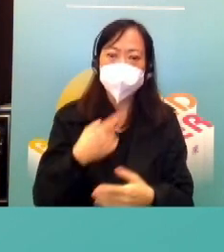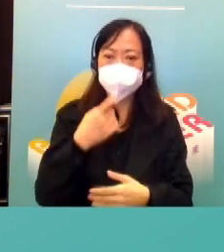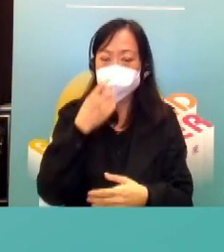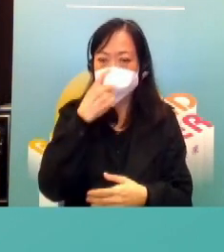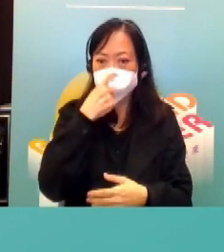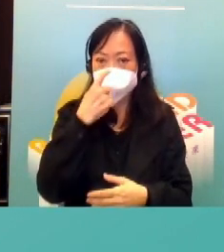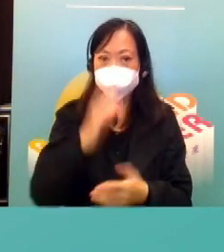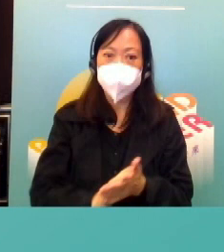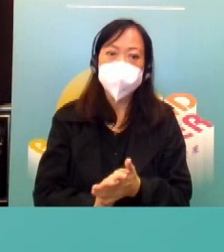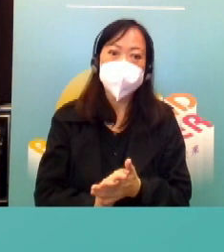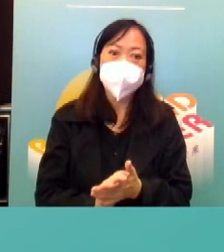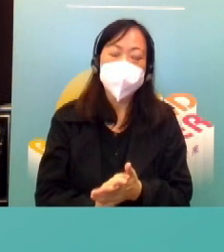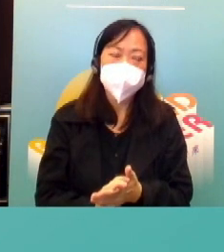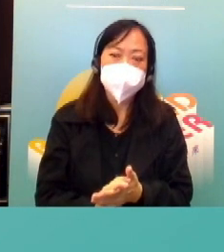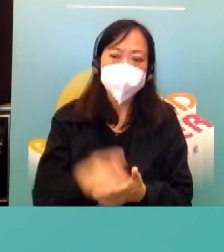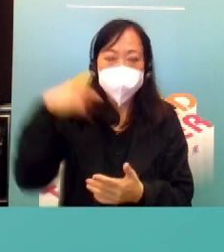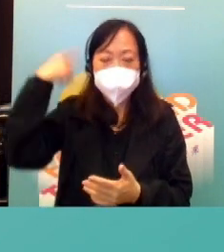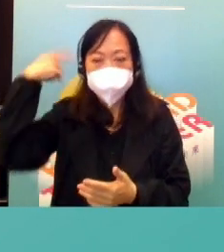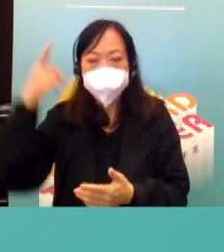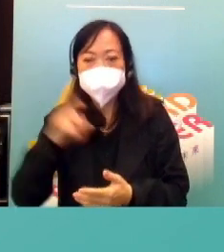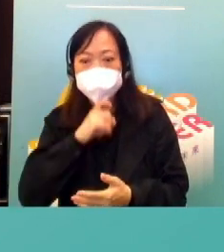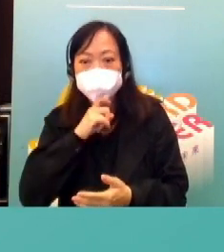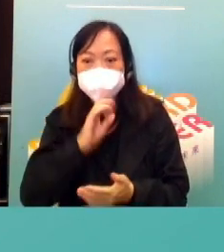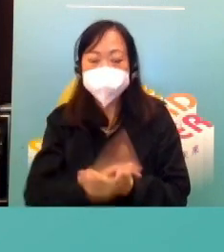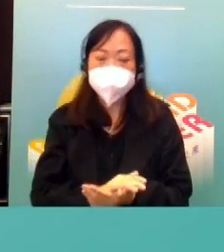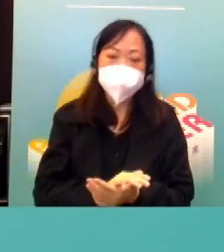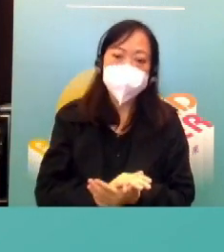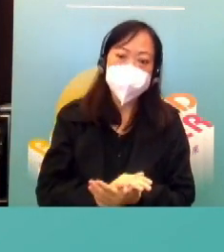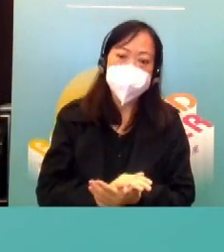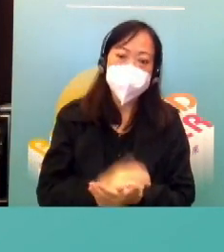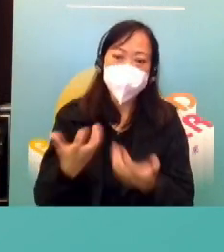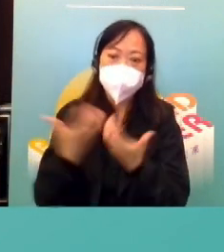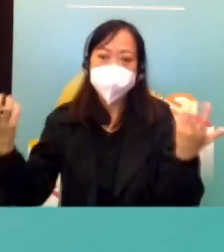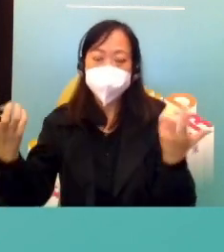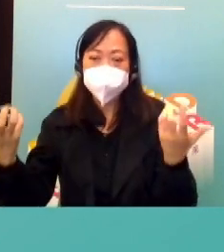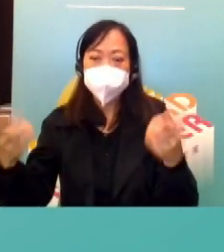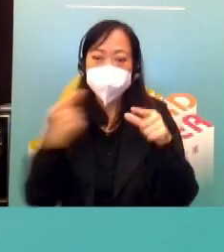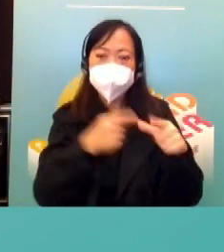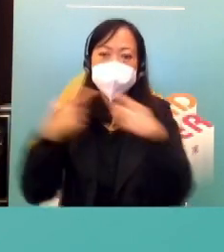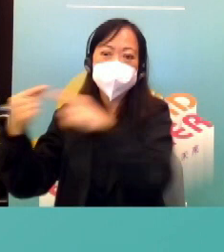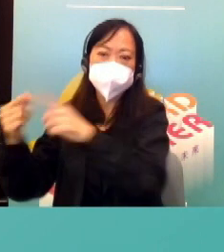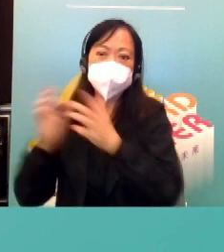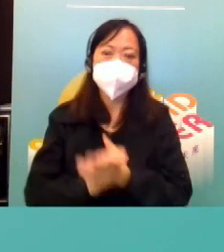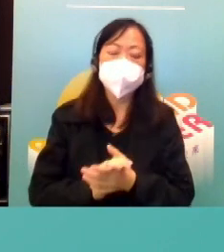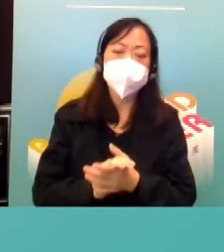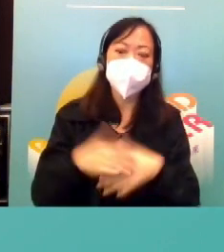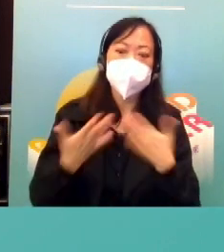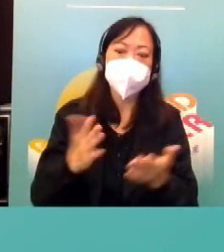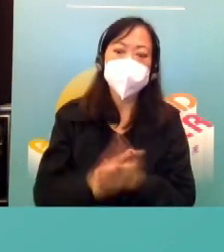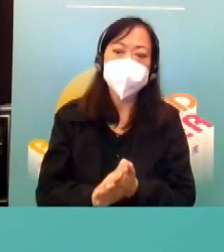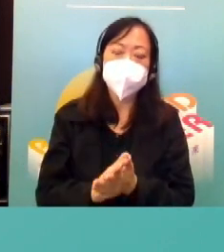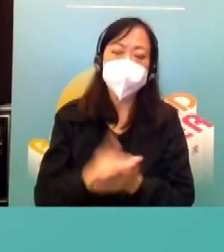US, and we also have some affiliates in Israel and Australia. We primarily invest in UK, Europe, and